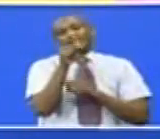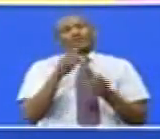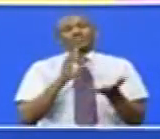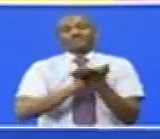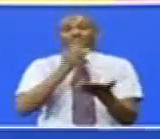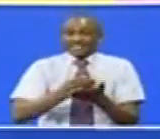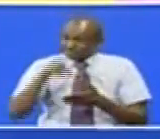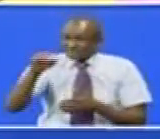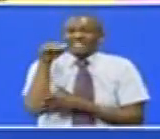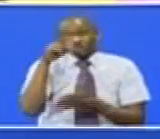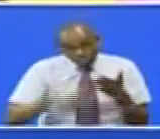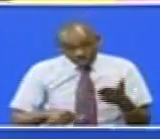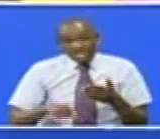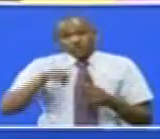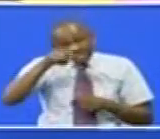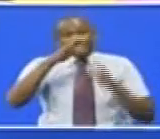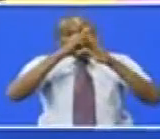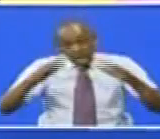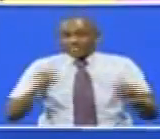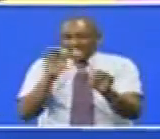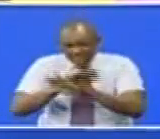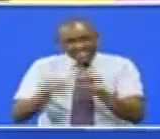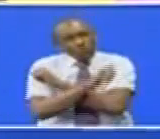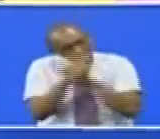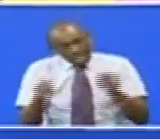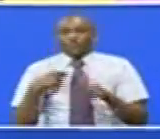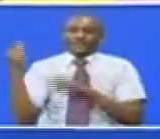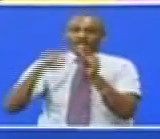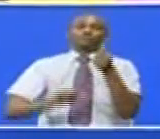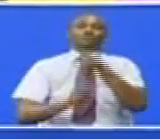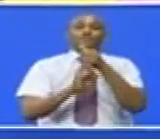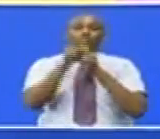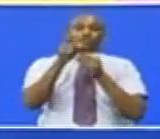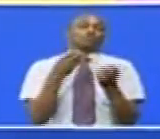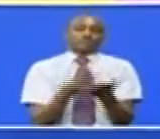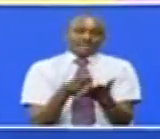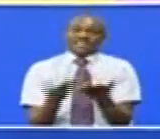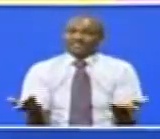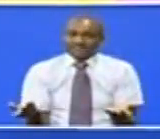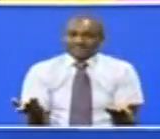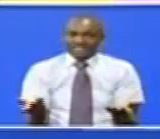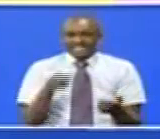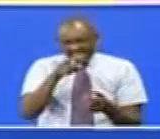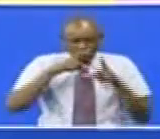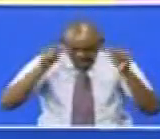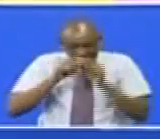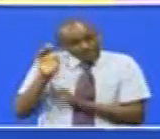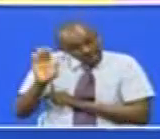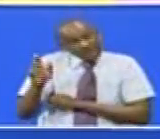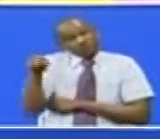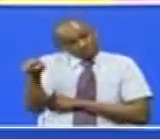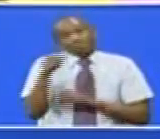are asking is that put your house in order and we shall come and lend you a hand. That is the message they're giving